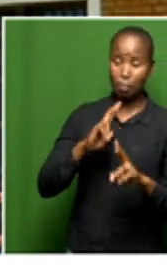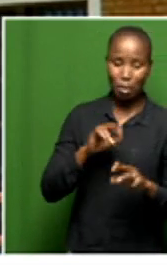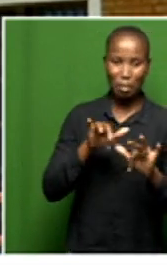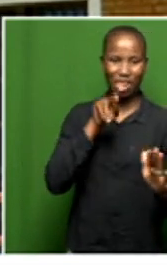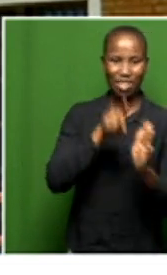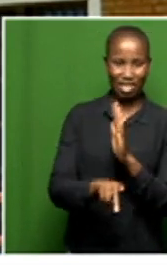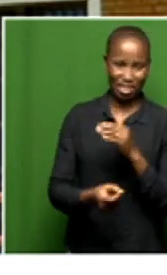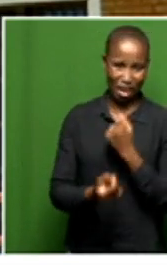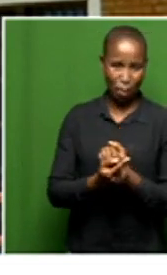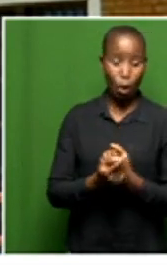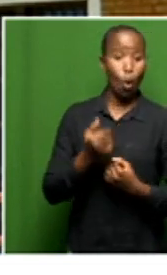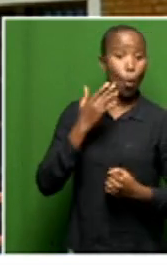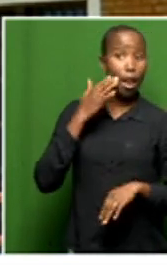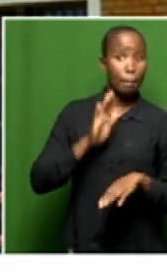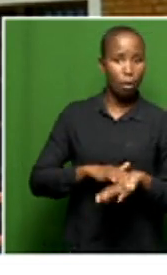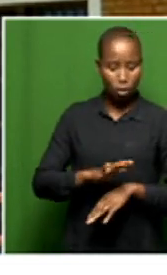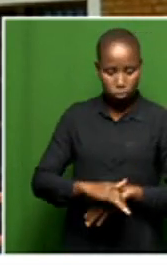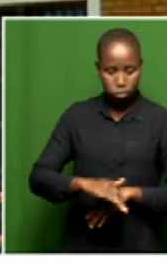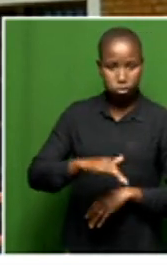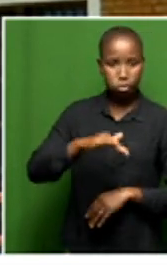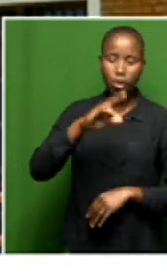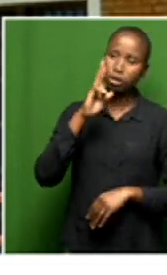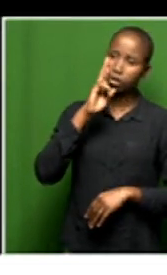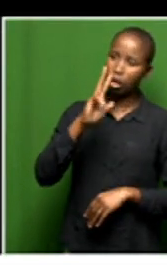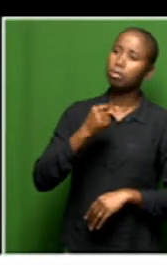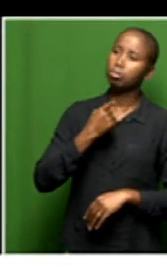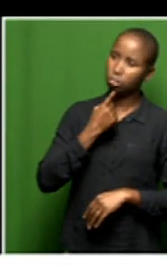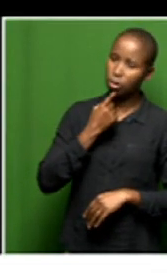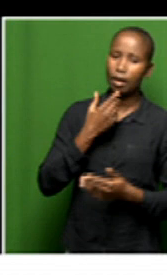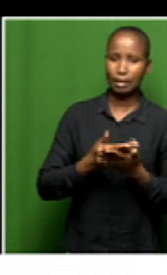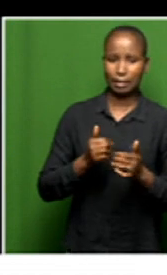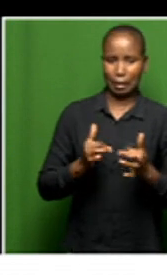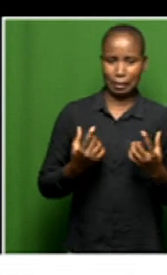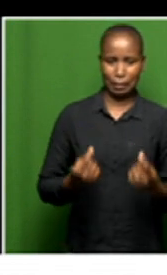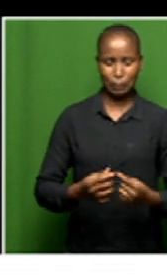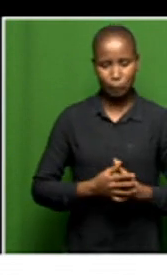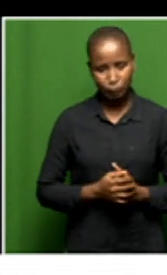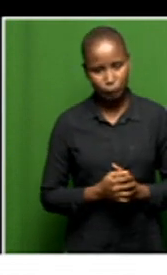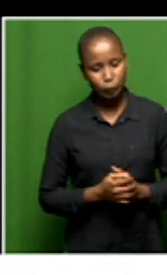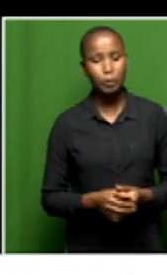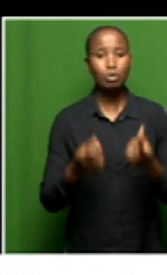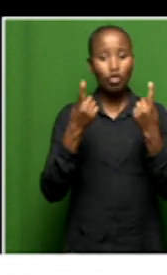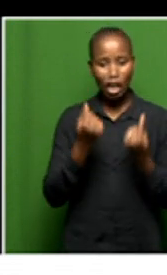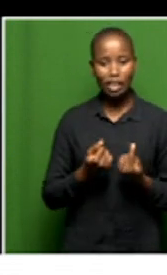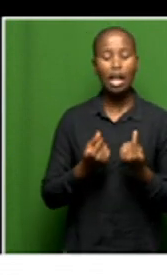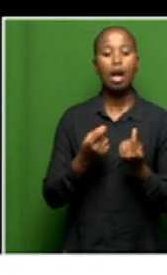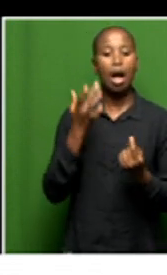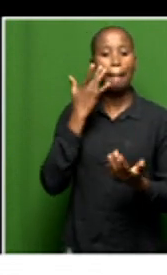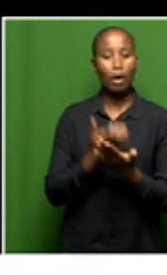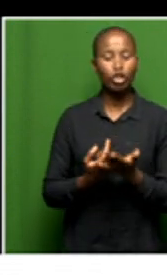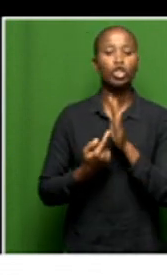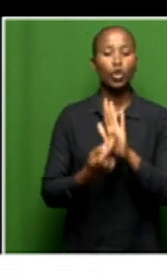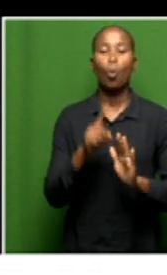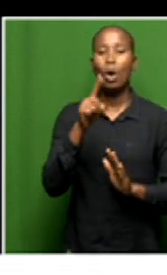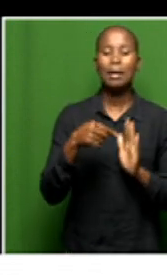us growing, the more we grow, we see these things, the more we can actually act on them. The facility's financial records show that the amount of